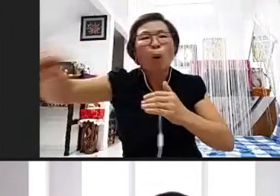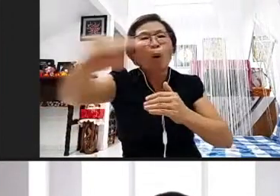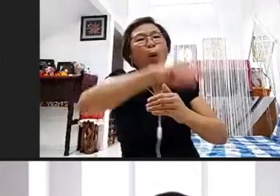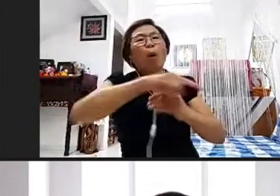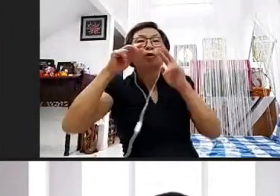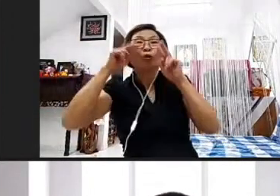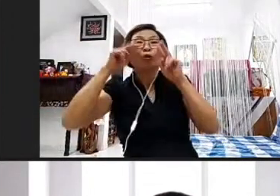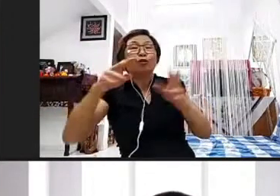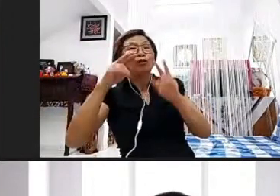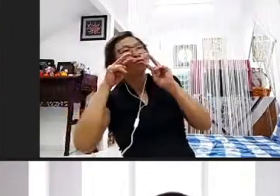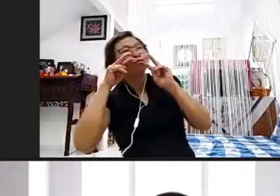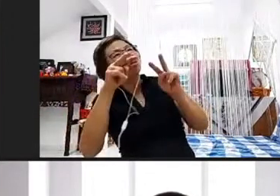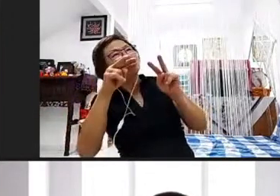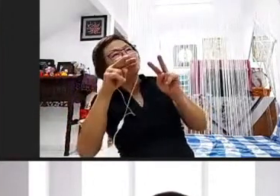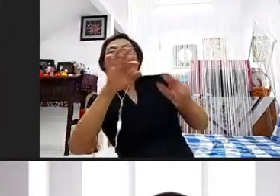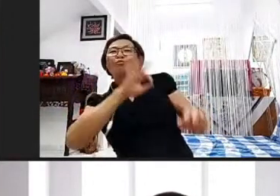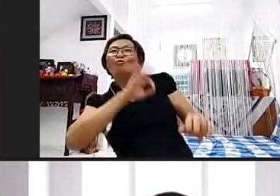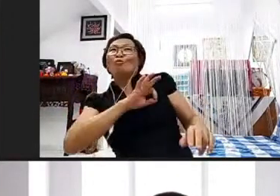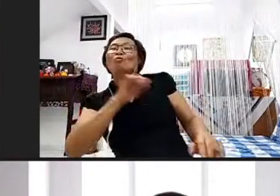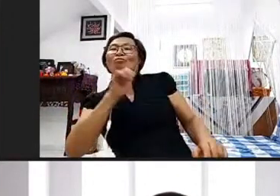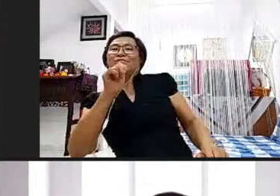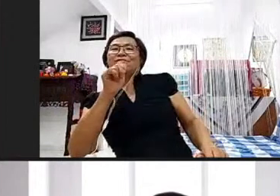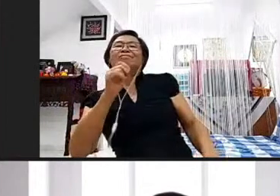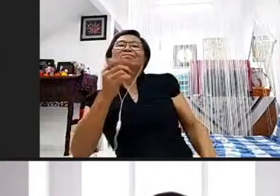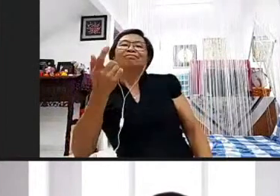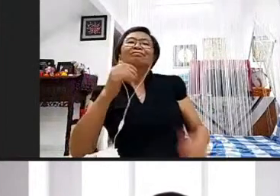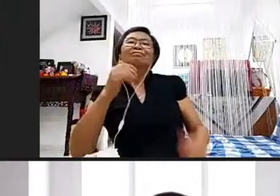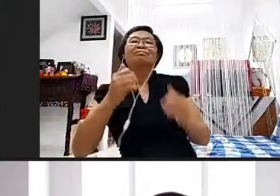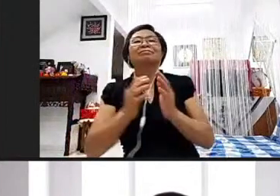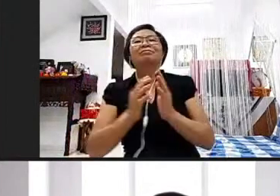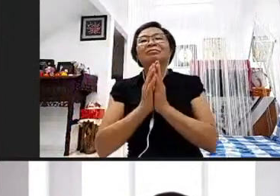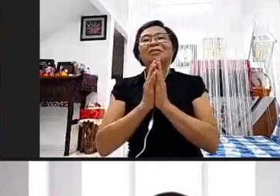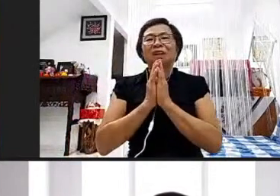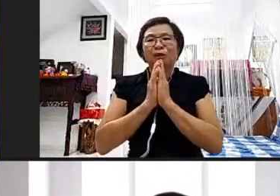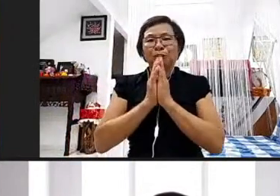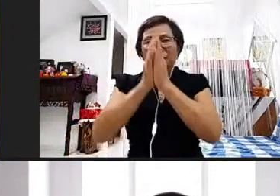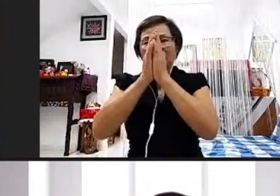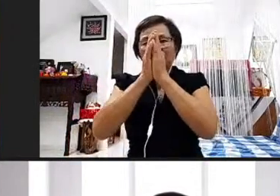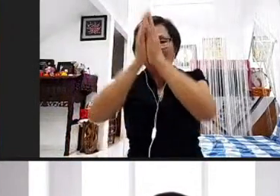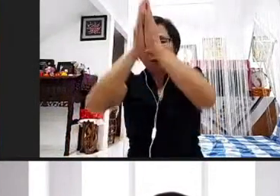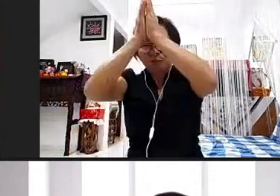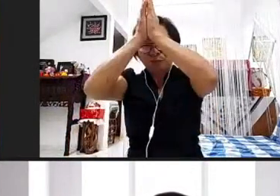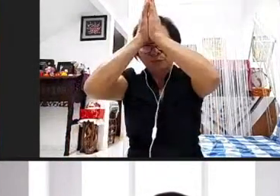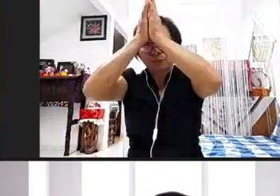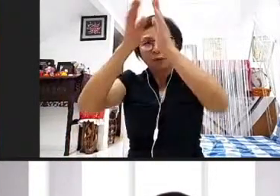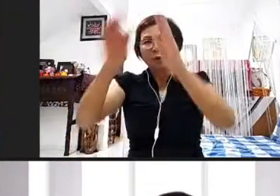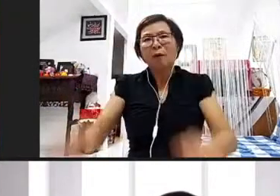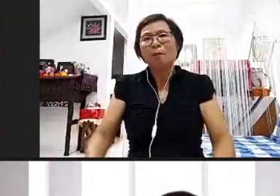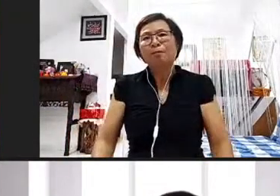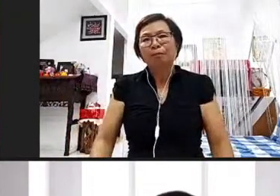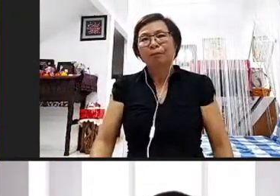benefited. Sadhu. Sadhu, Thank you very much. sadhu.